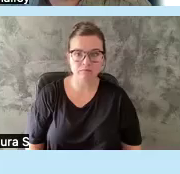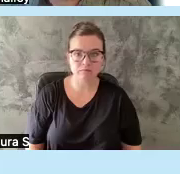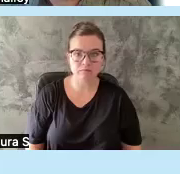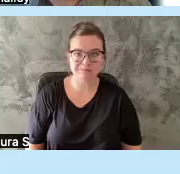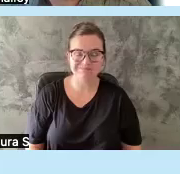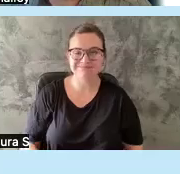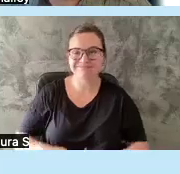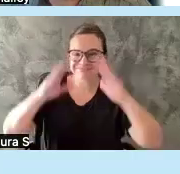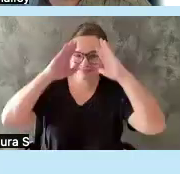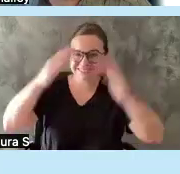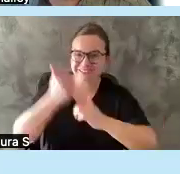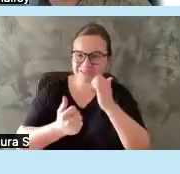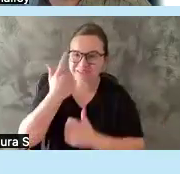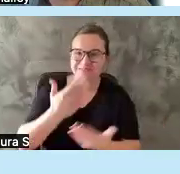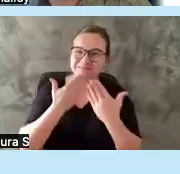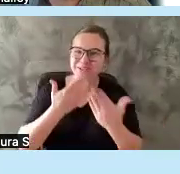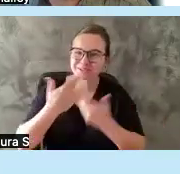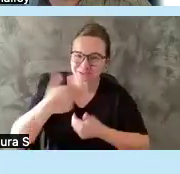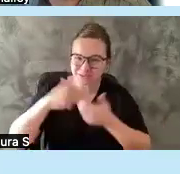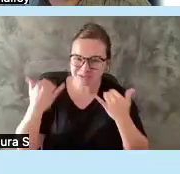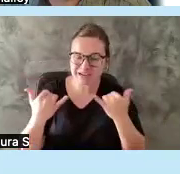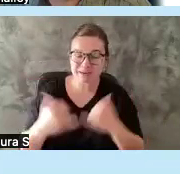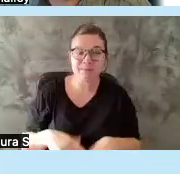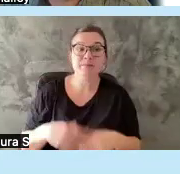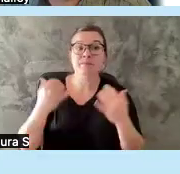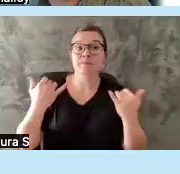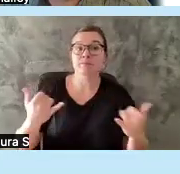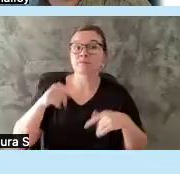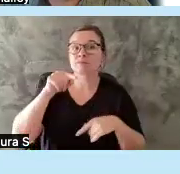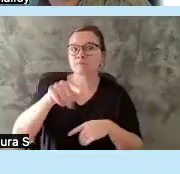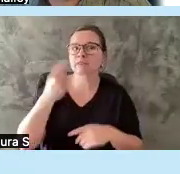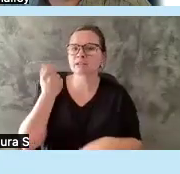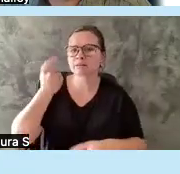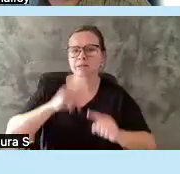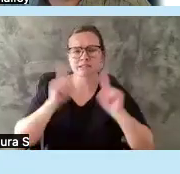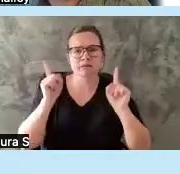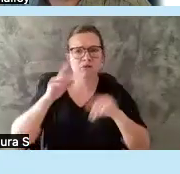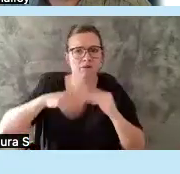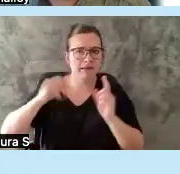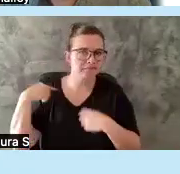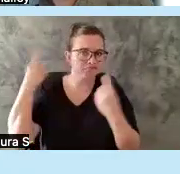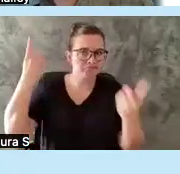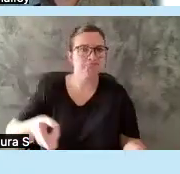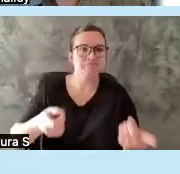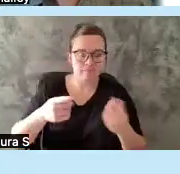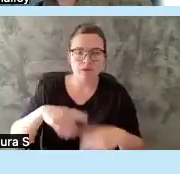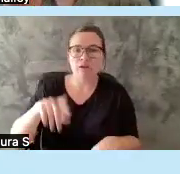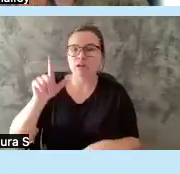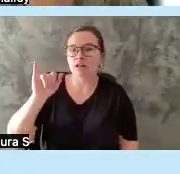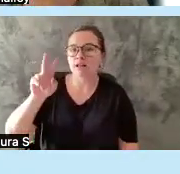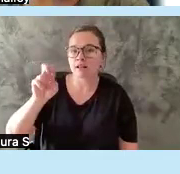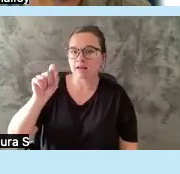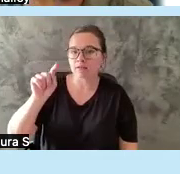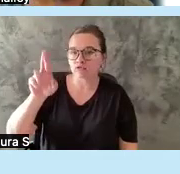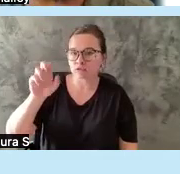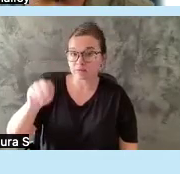All right. Hello, everybody. Thanks for joining us today. This live stream is a little bit different from the ones that we have been doing. This is all